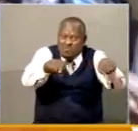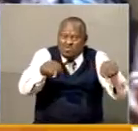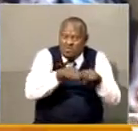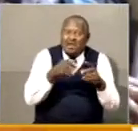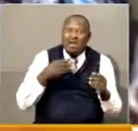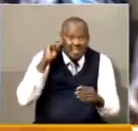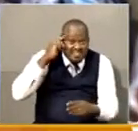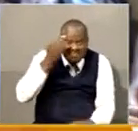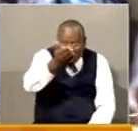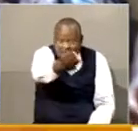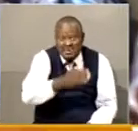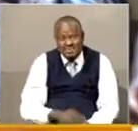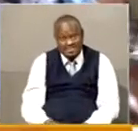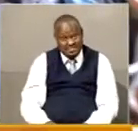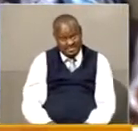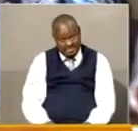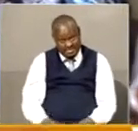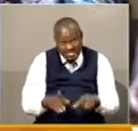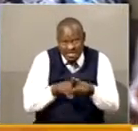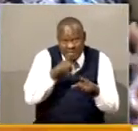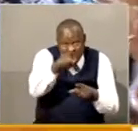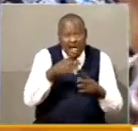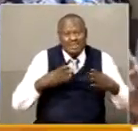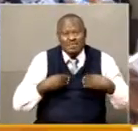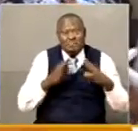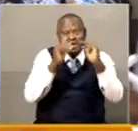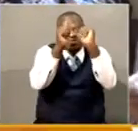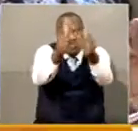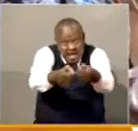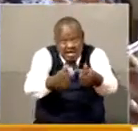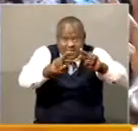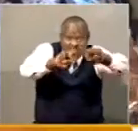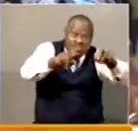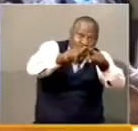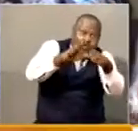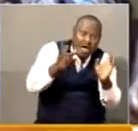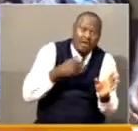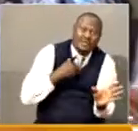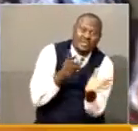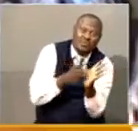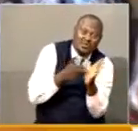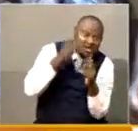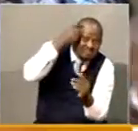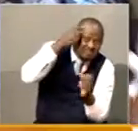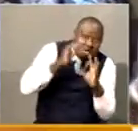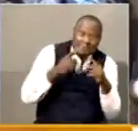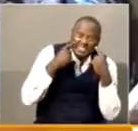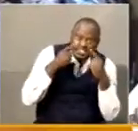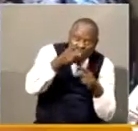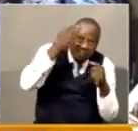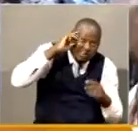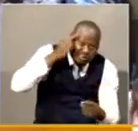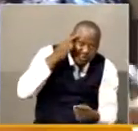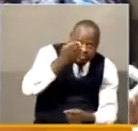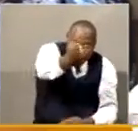of mental illness. You can be in denial. I will not diagnose you because I'm not a psychiatrist. But because of the